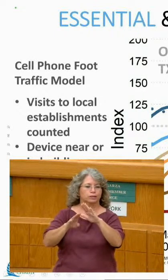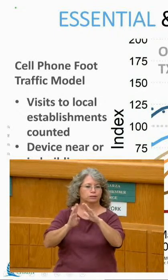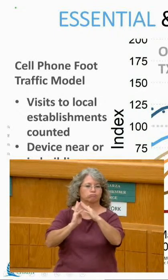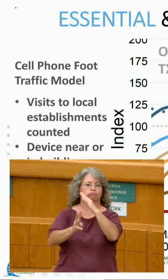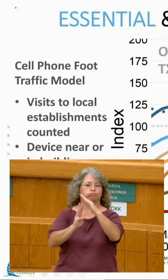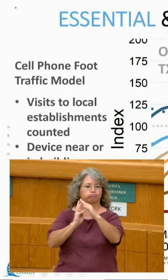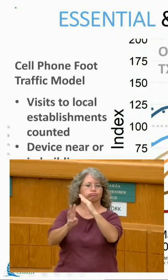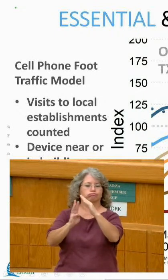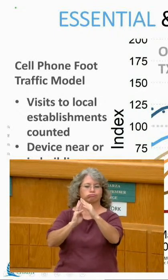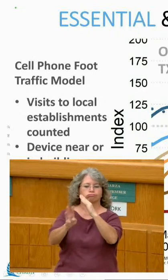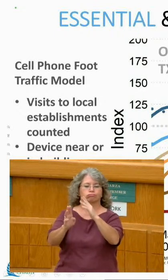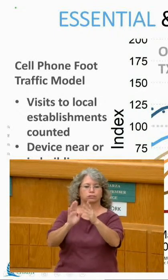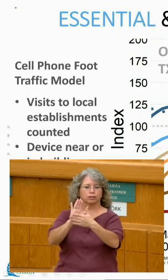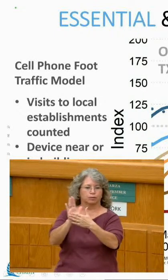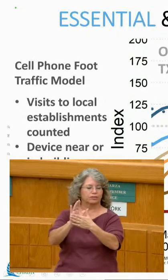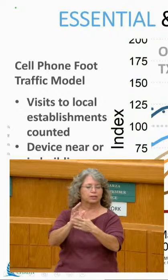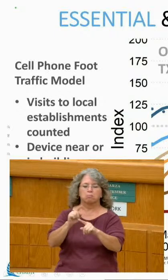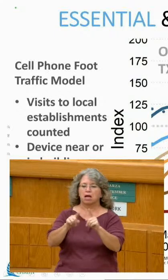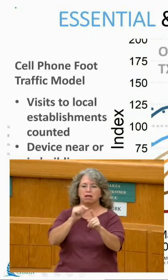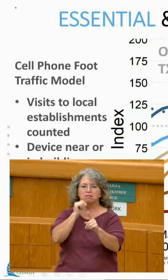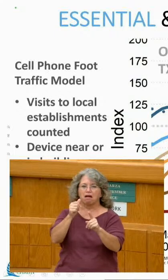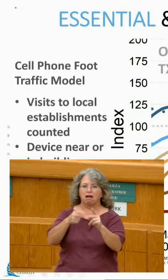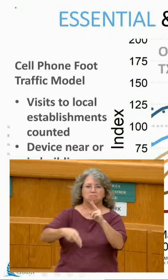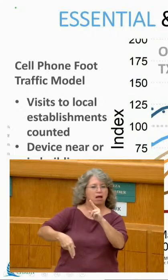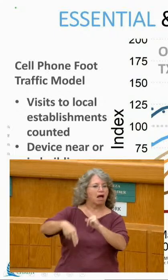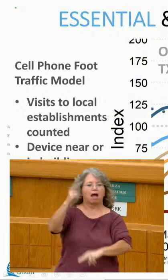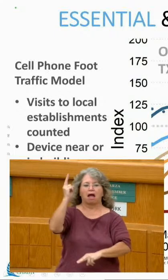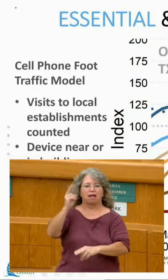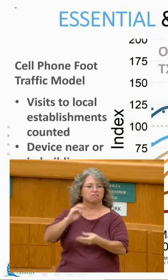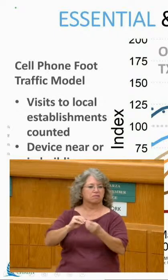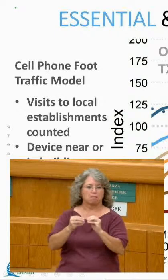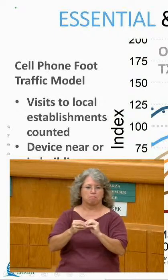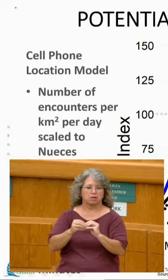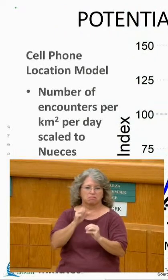traffic, although not an alarming amount right now.